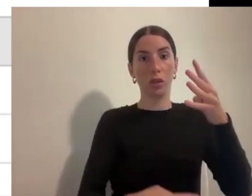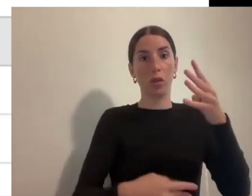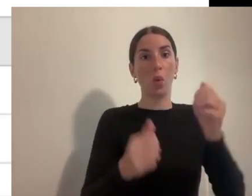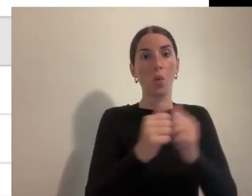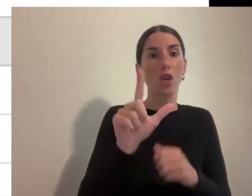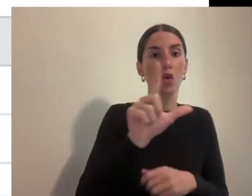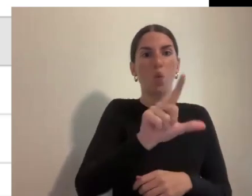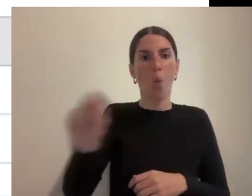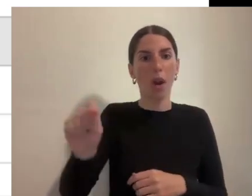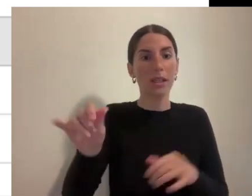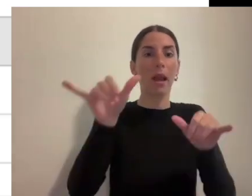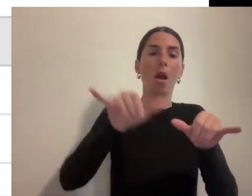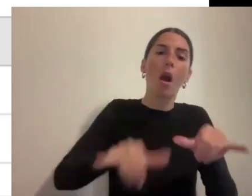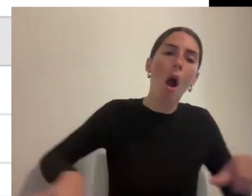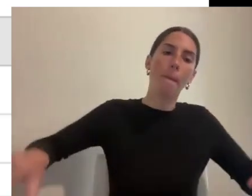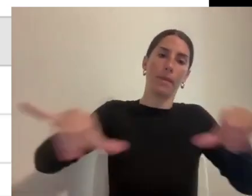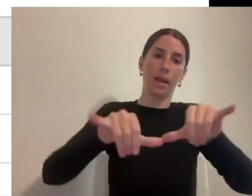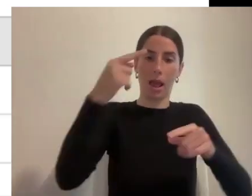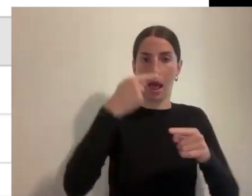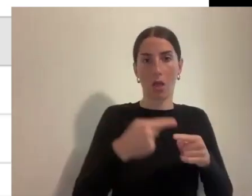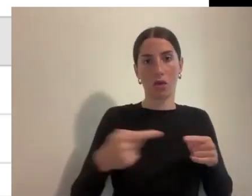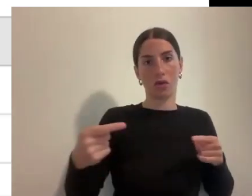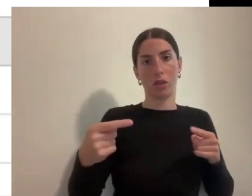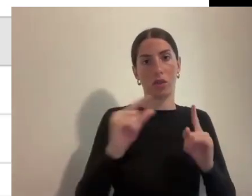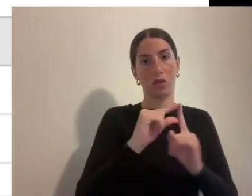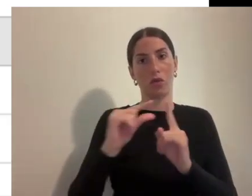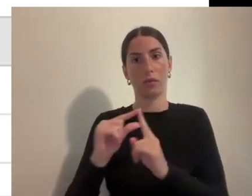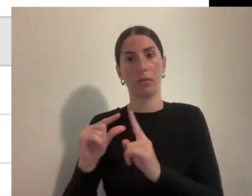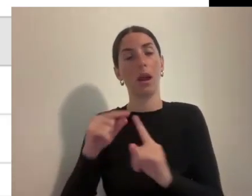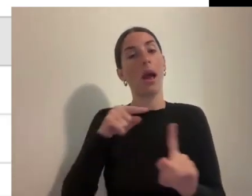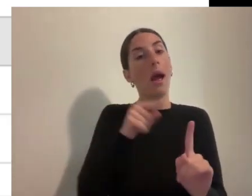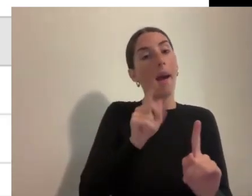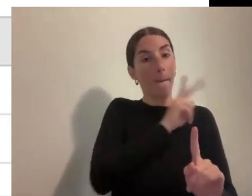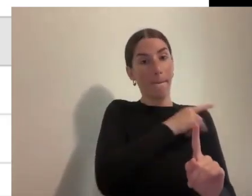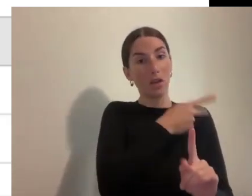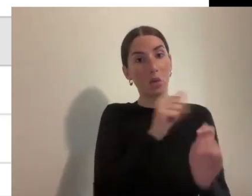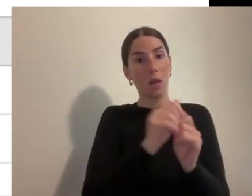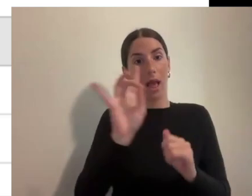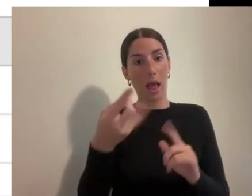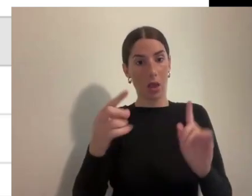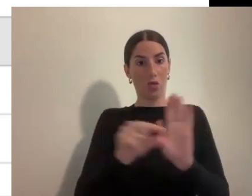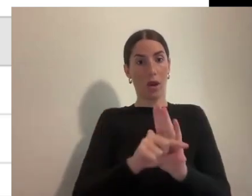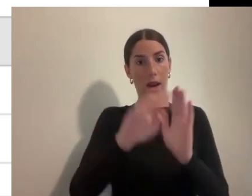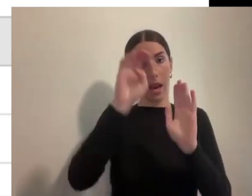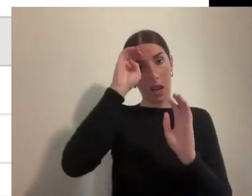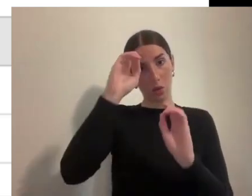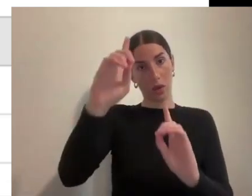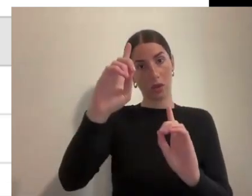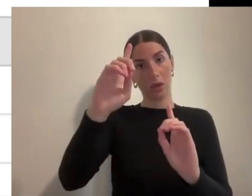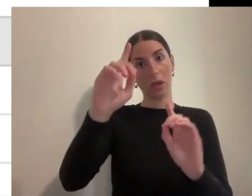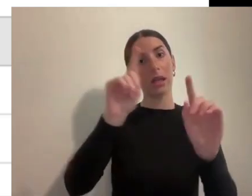common allergy terms. The target audience is patients with an eighth grade education. Sort the